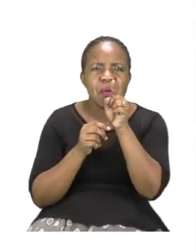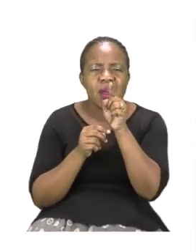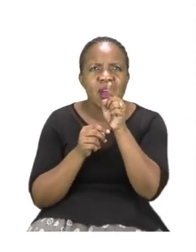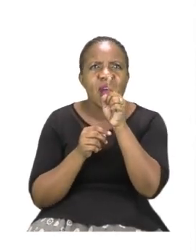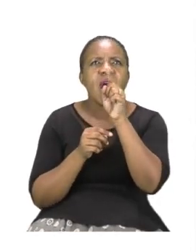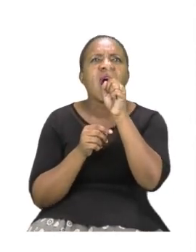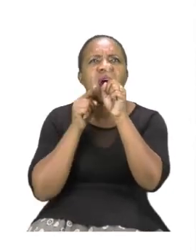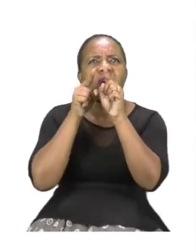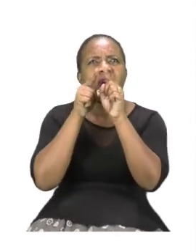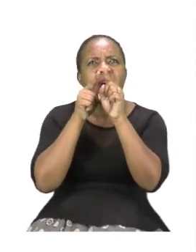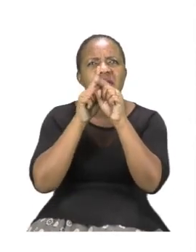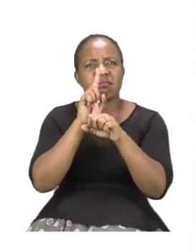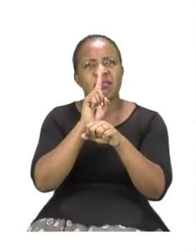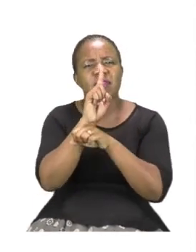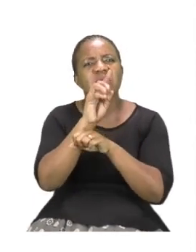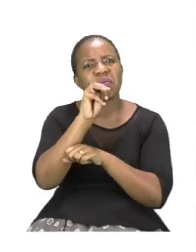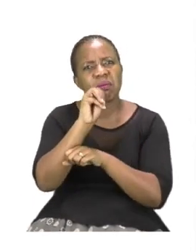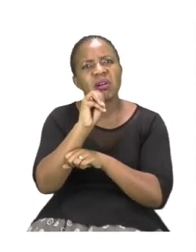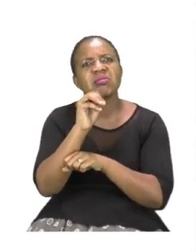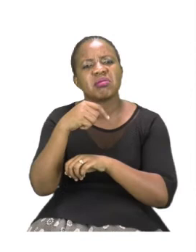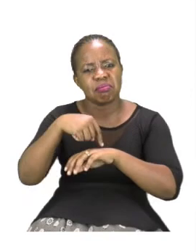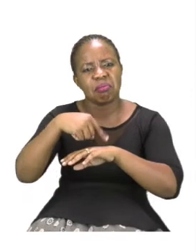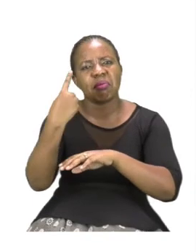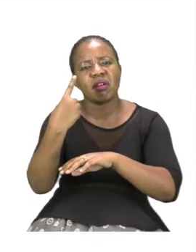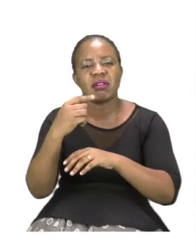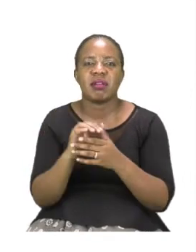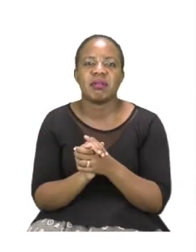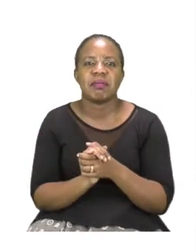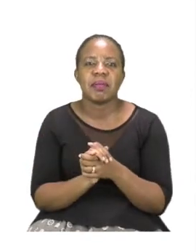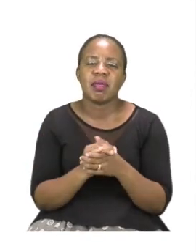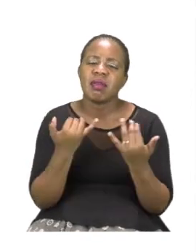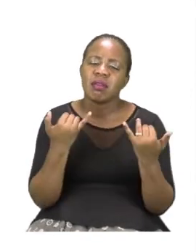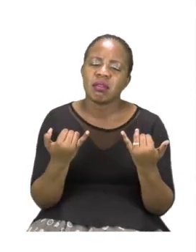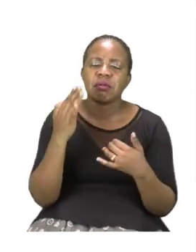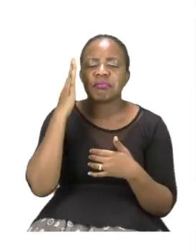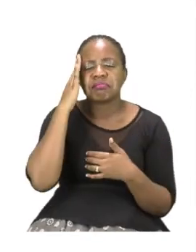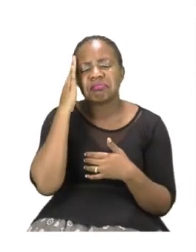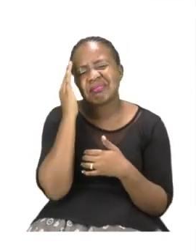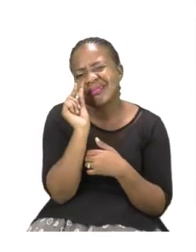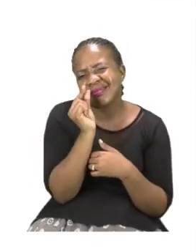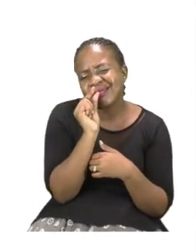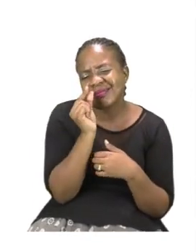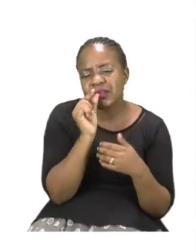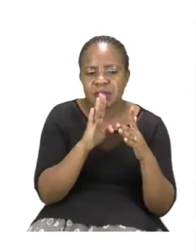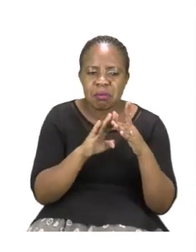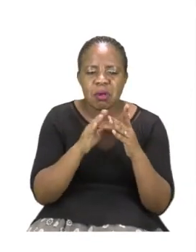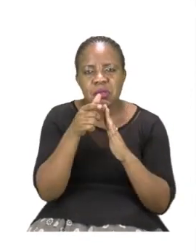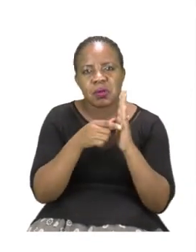Monday. Now that we know a little bit about the calendar, let's try and answer the